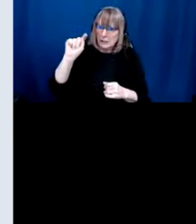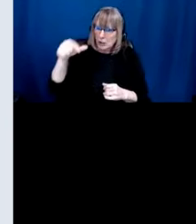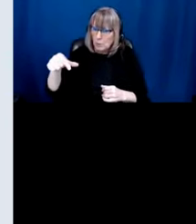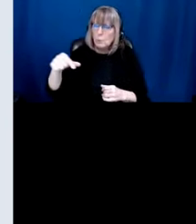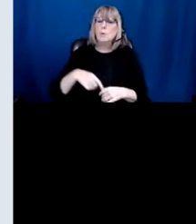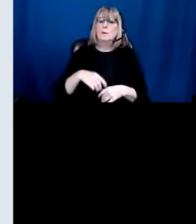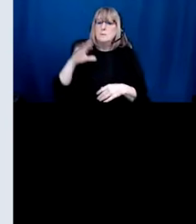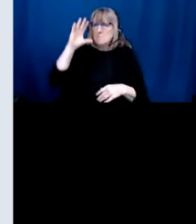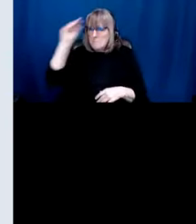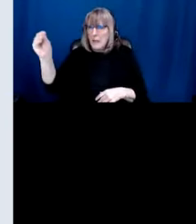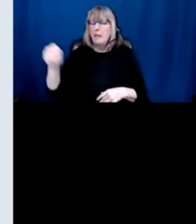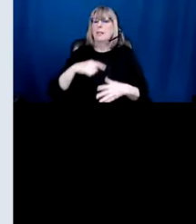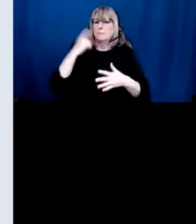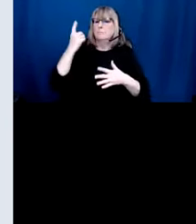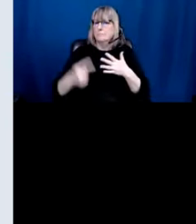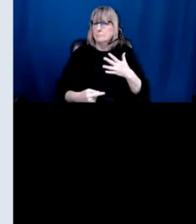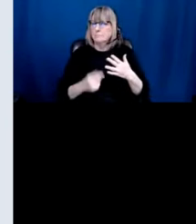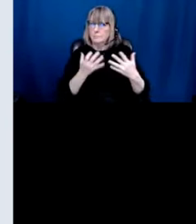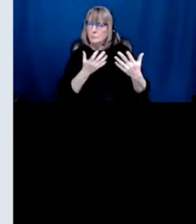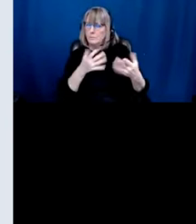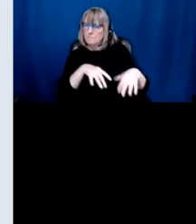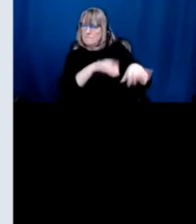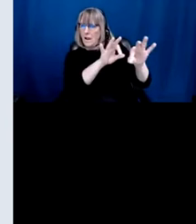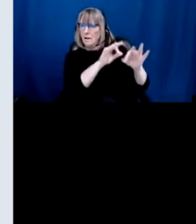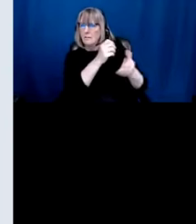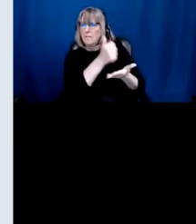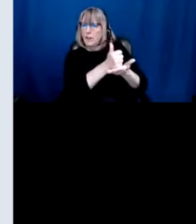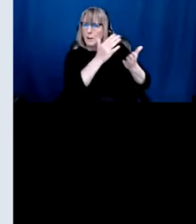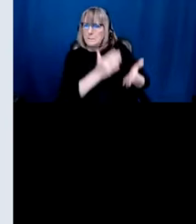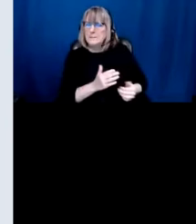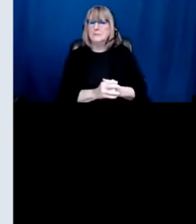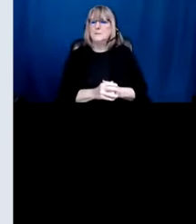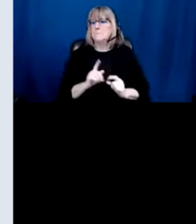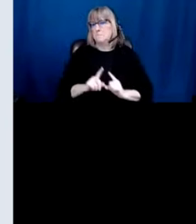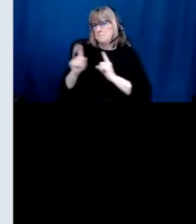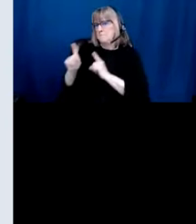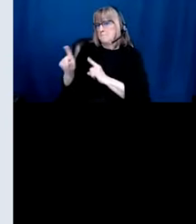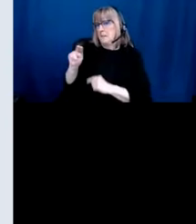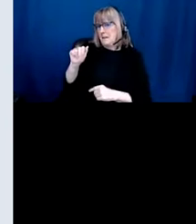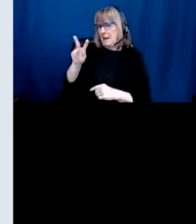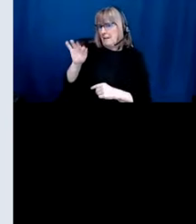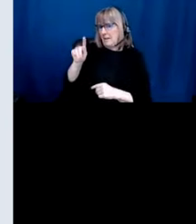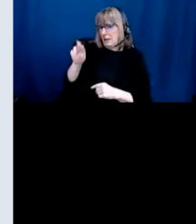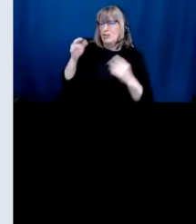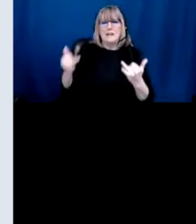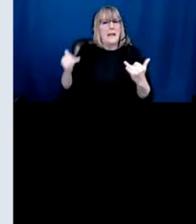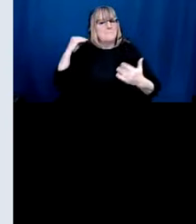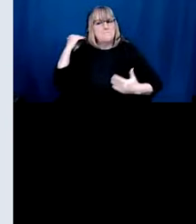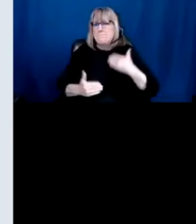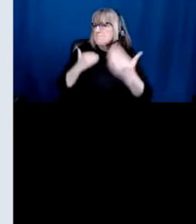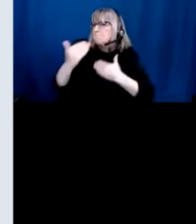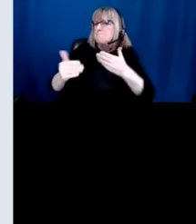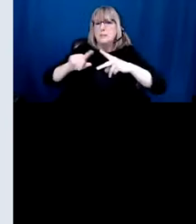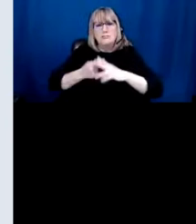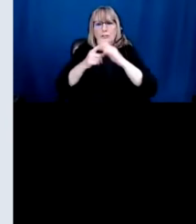on. Hasta le ayudamos a encontrar a un terapeuta que le pueda ayudar con In starting his own